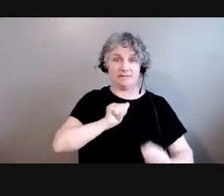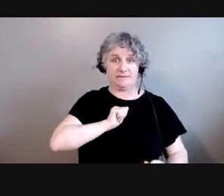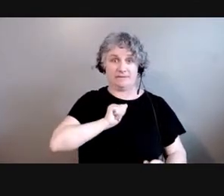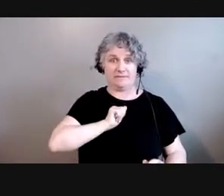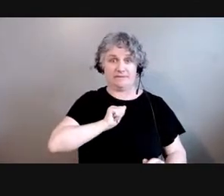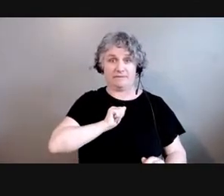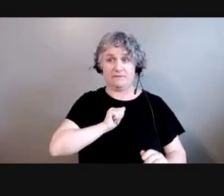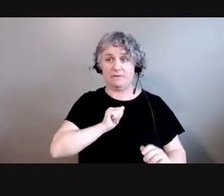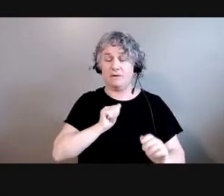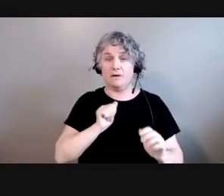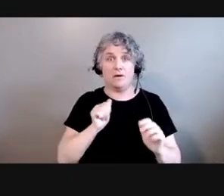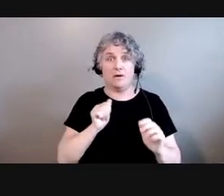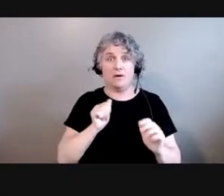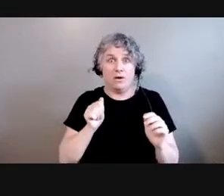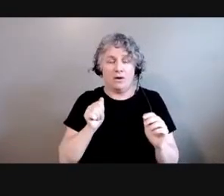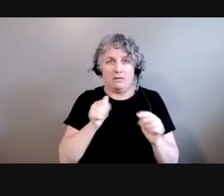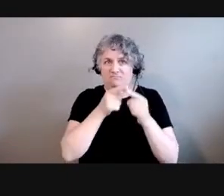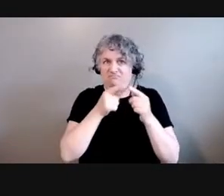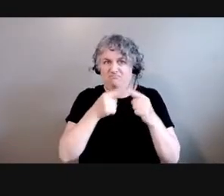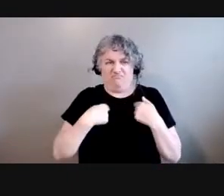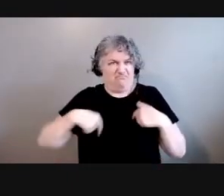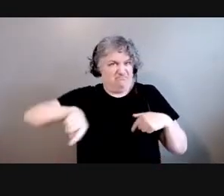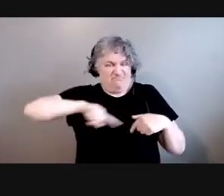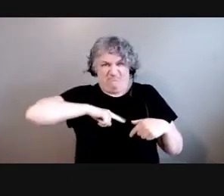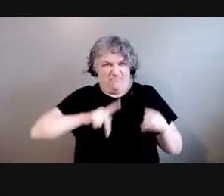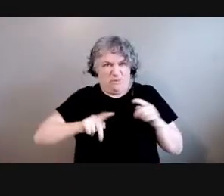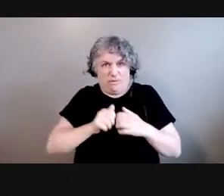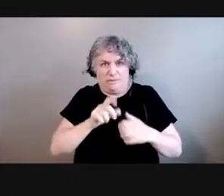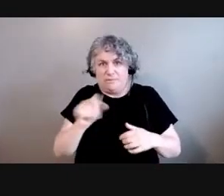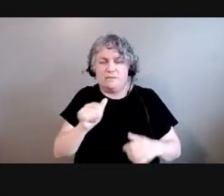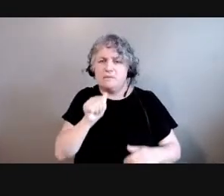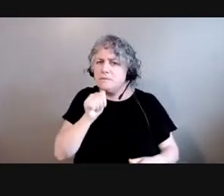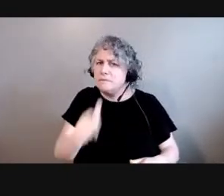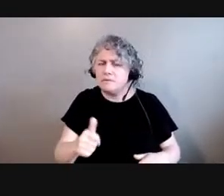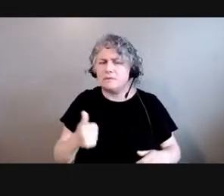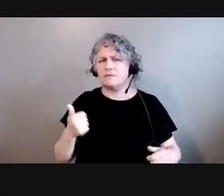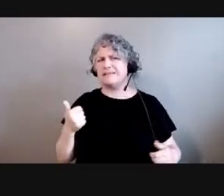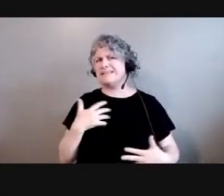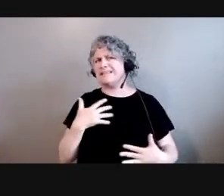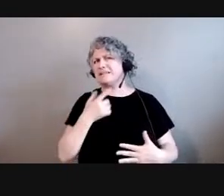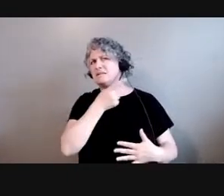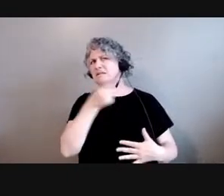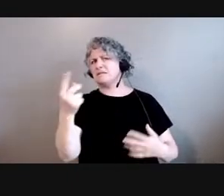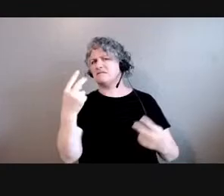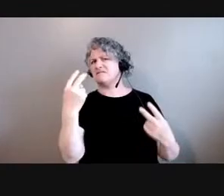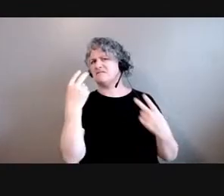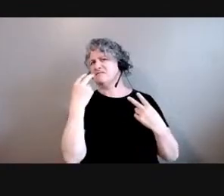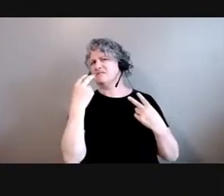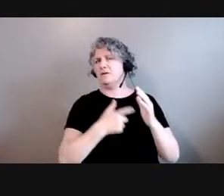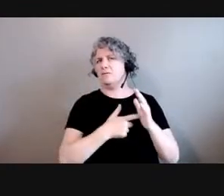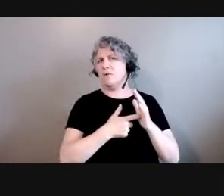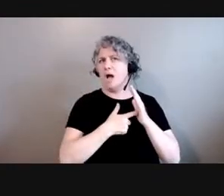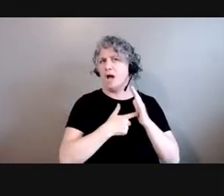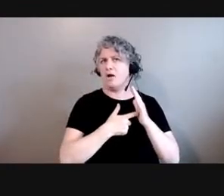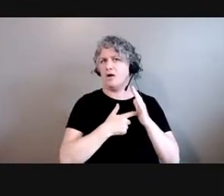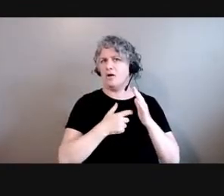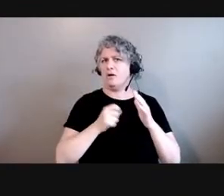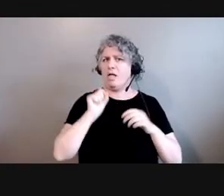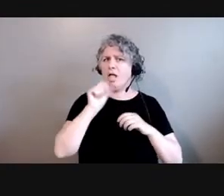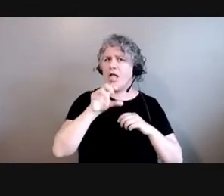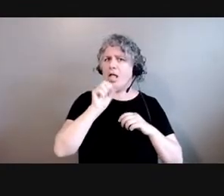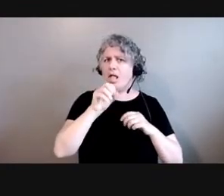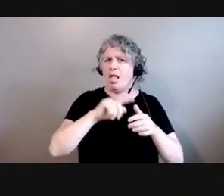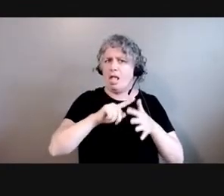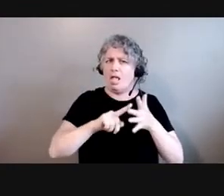what will end up happening is we're much more likely to not do that because we're a bit afraid of what's going to be required of us in order to get the